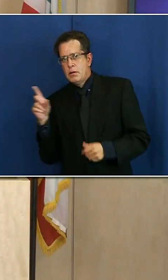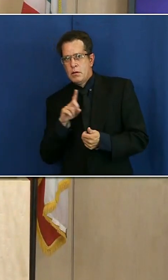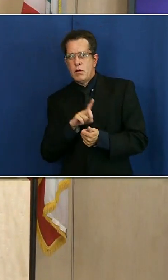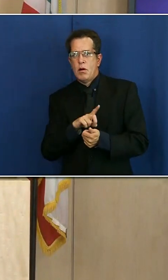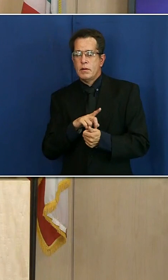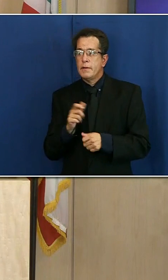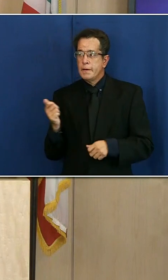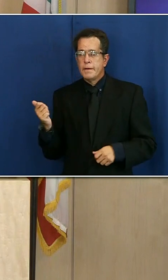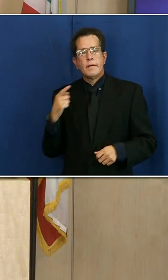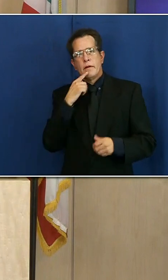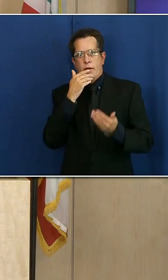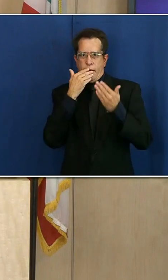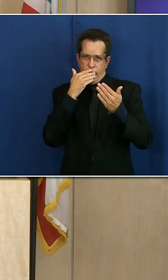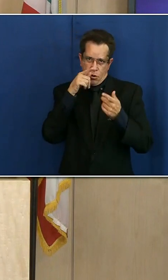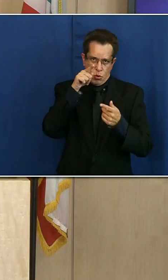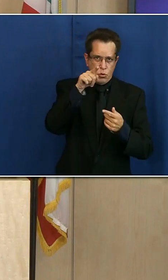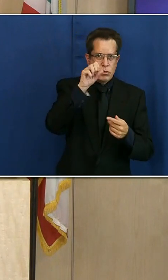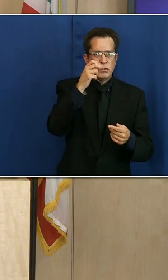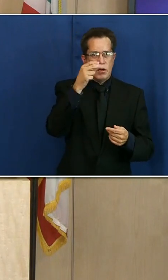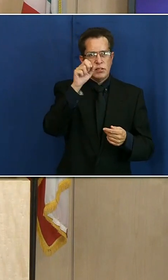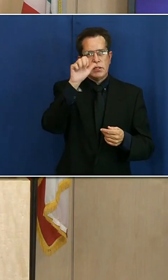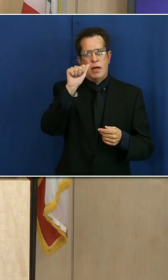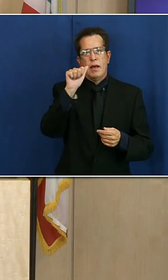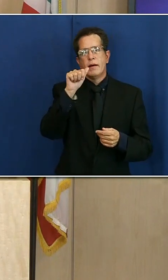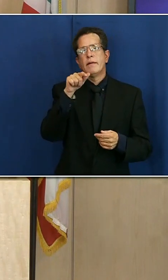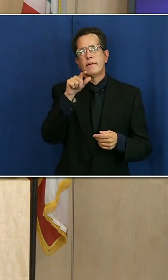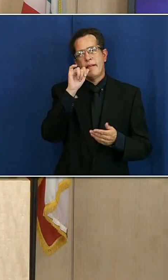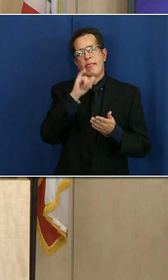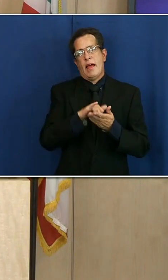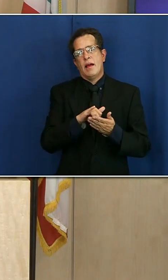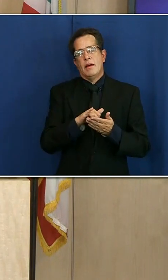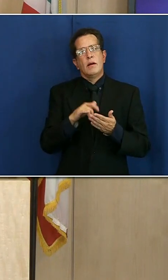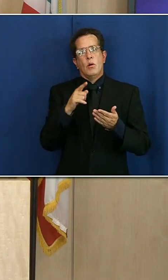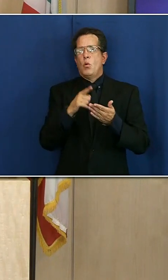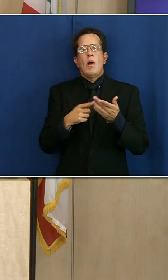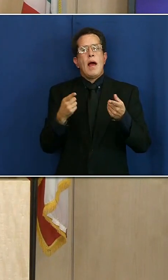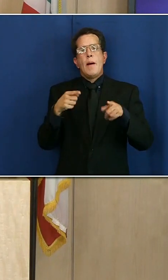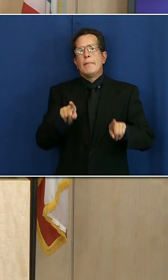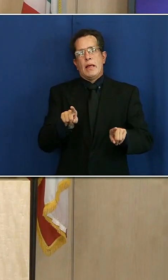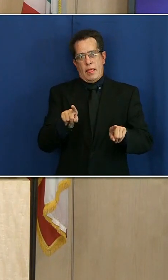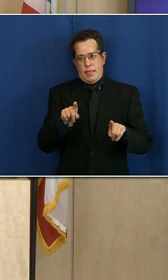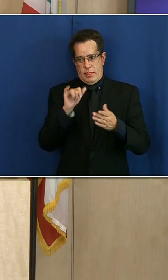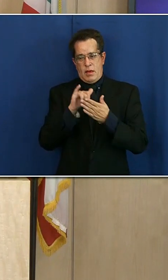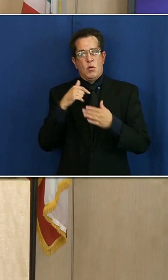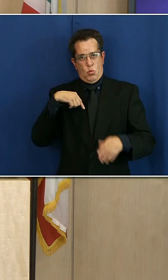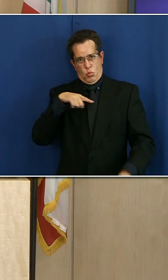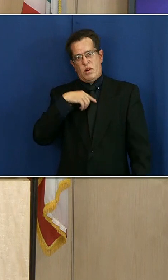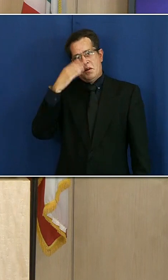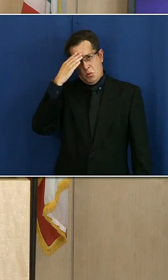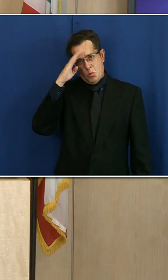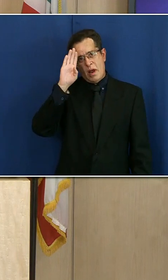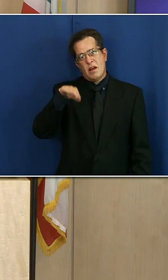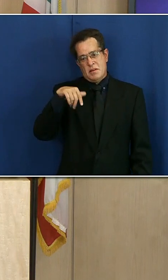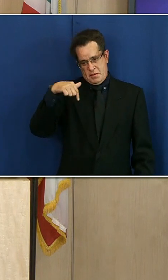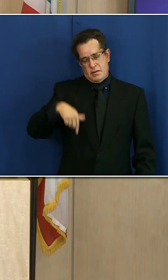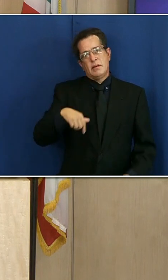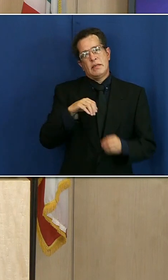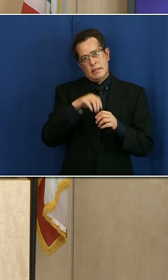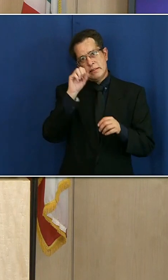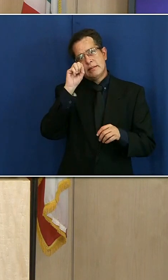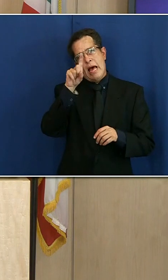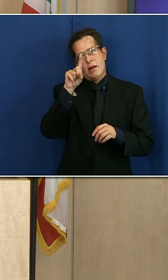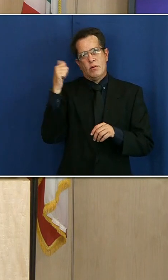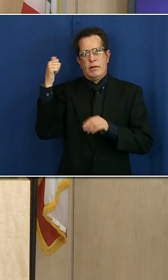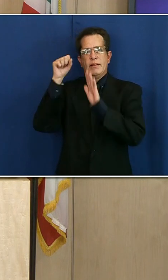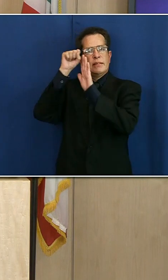Thank you, Sasha, for that question. What is happening is that we are aware, the County of San Diego is aware, that